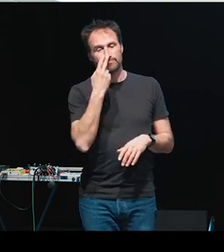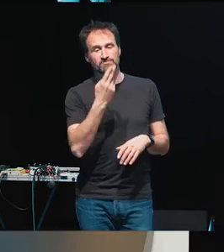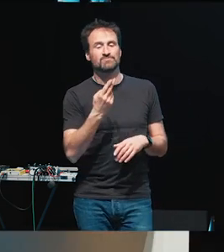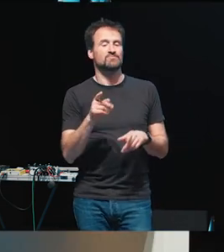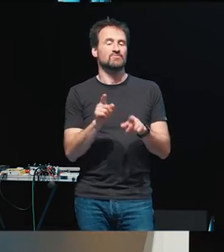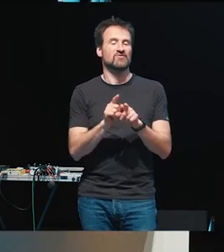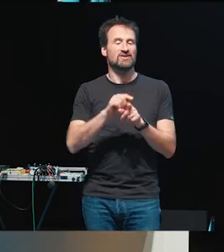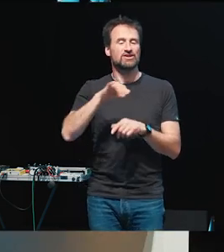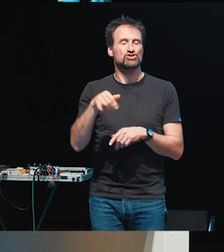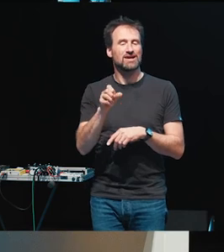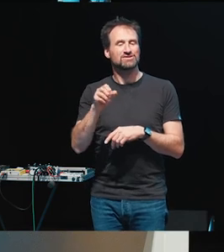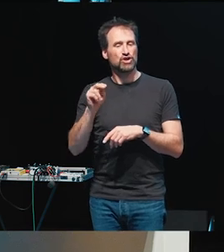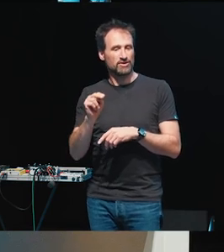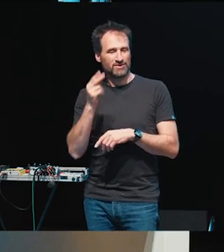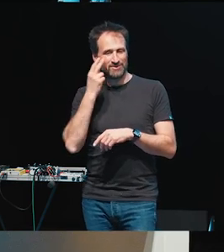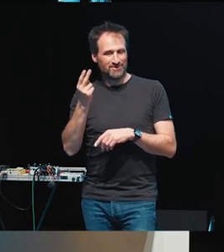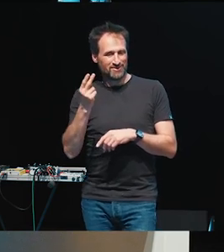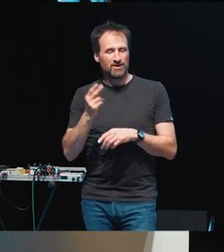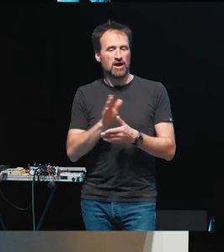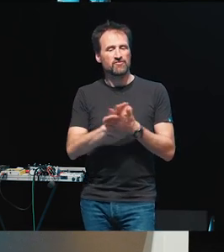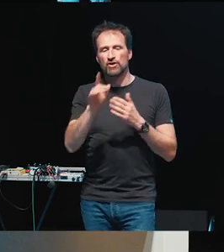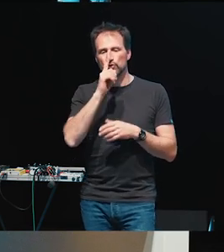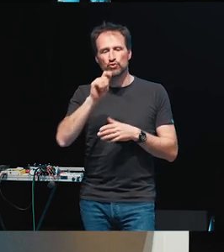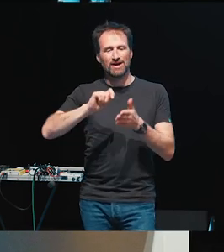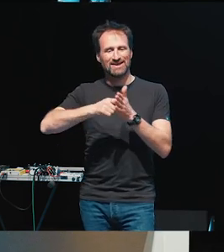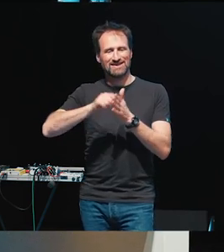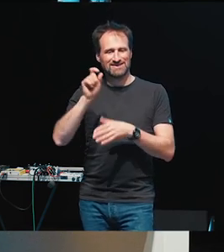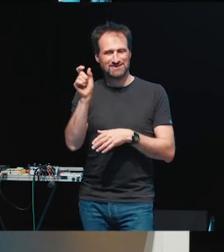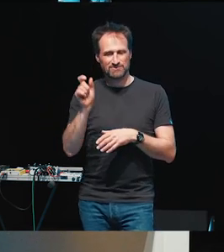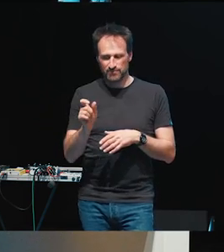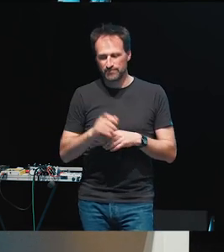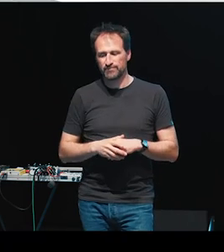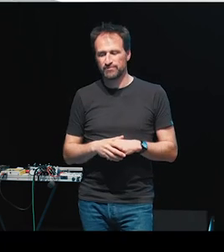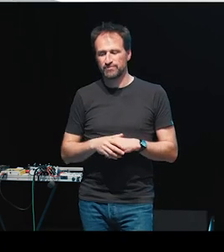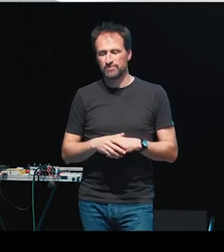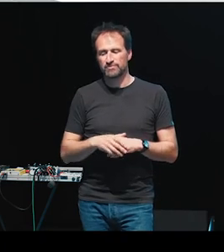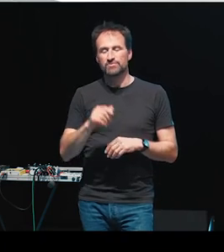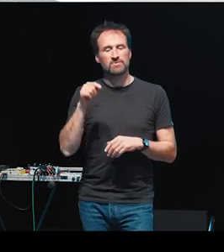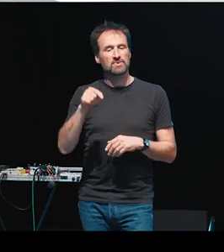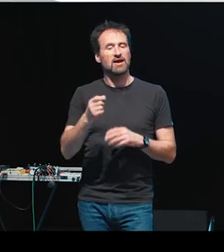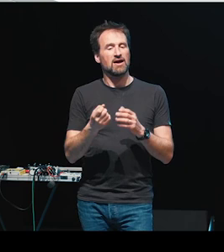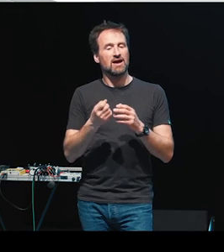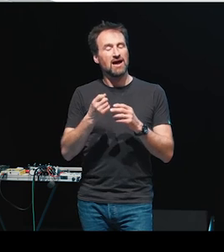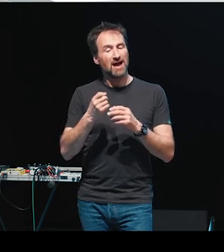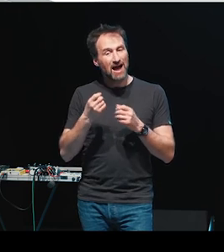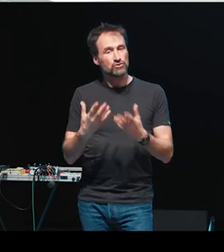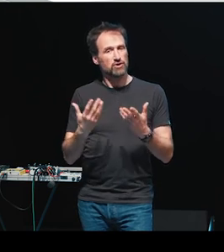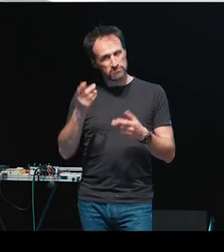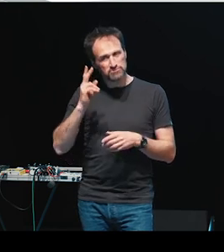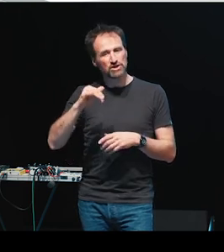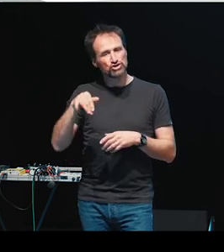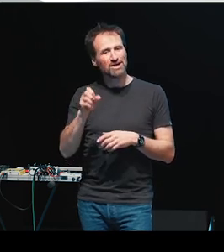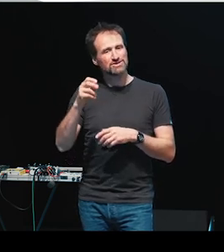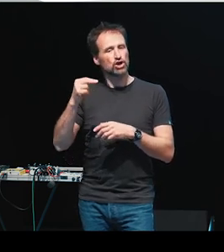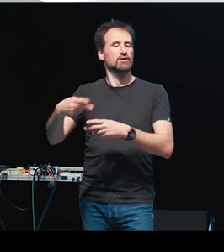JSON with only the keys. The GraphQL server will process this request and return actual JSON in the same shape as the GraphQL